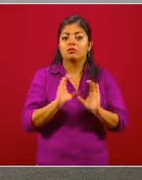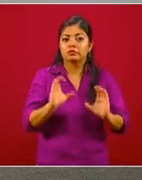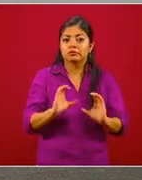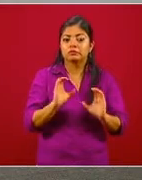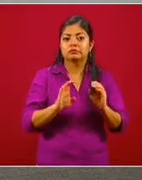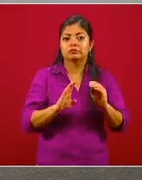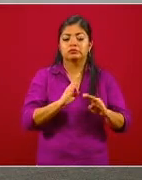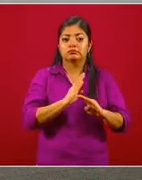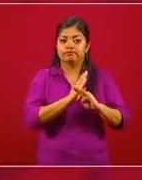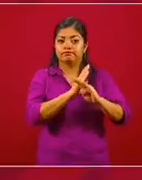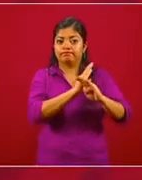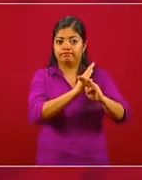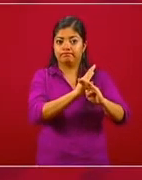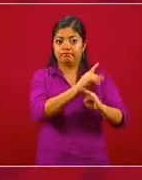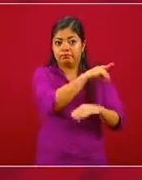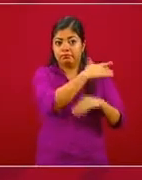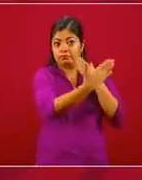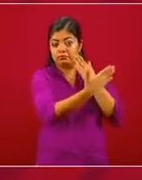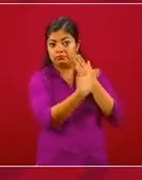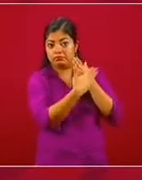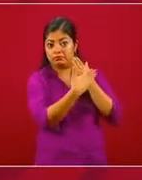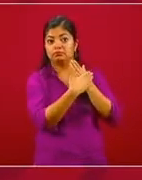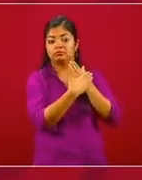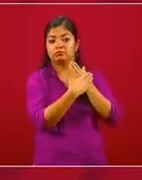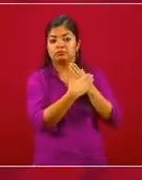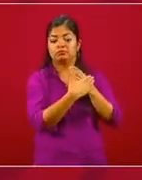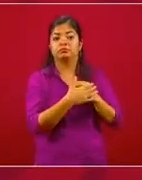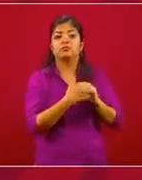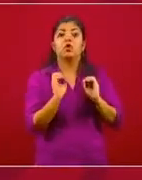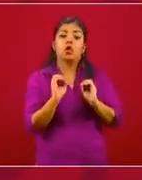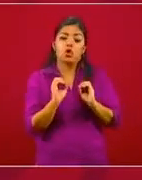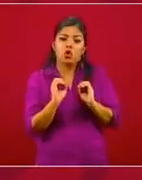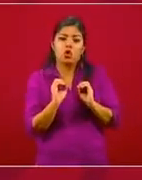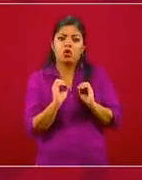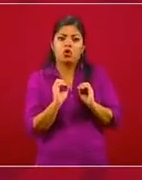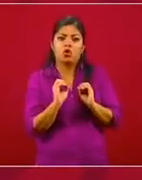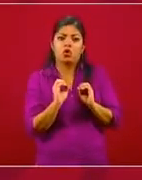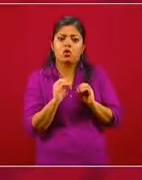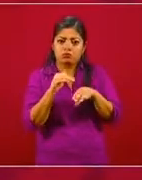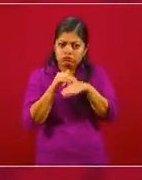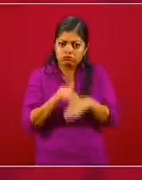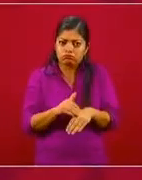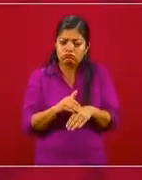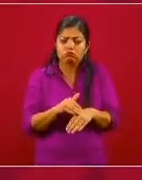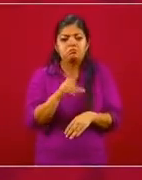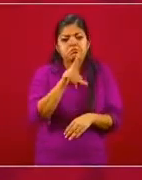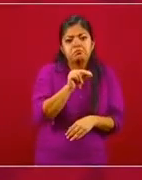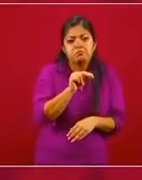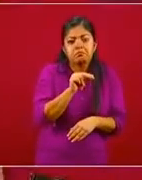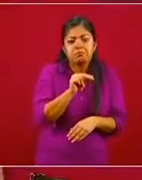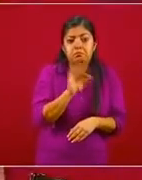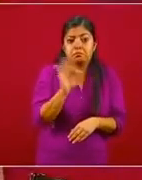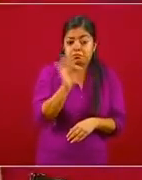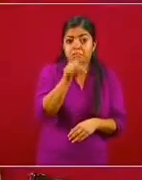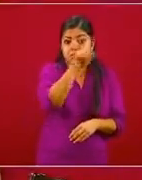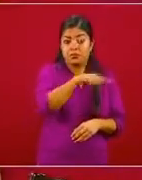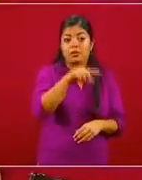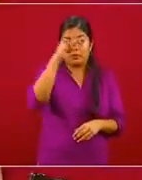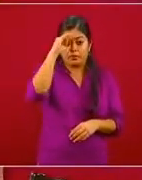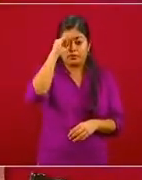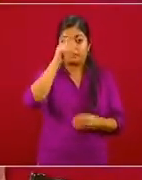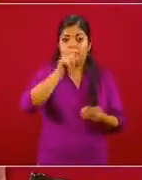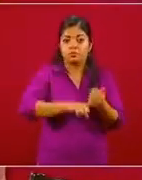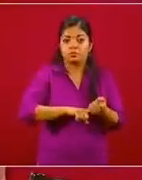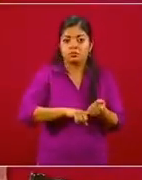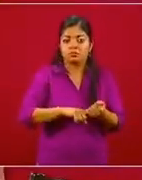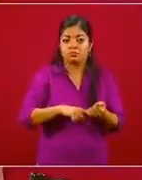30th, the state authorities will be free of either maintaining the current restrictions or lifting